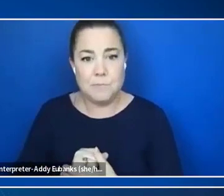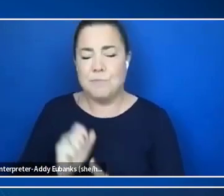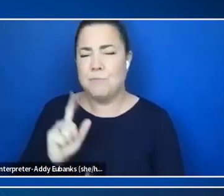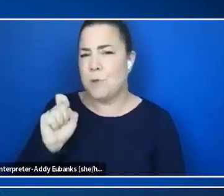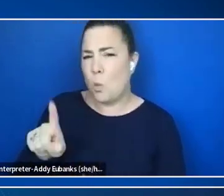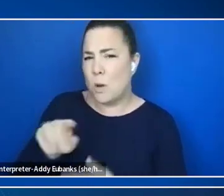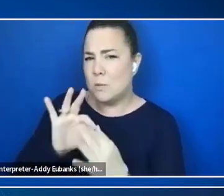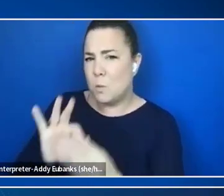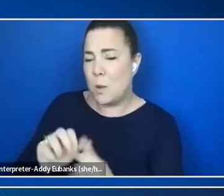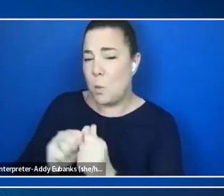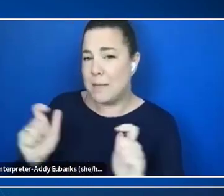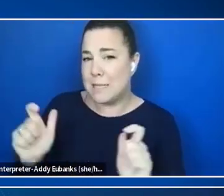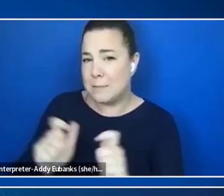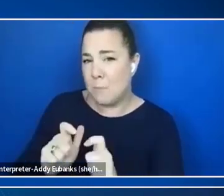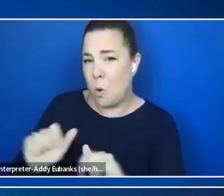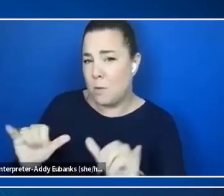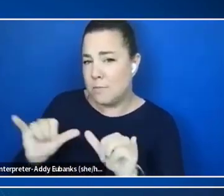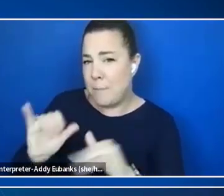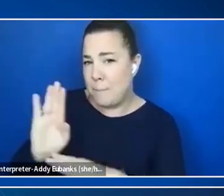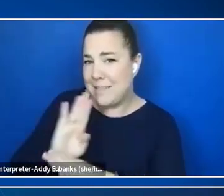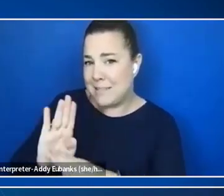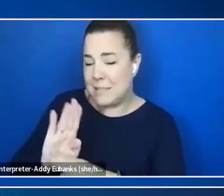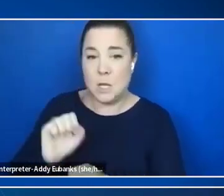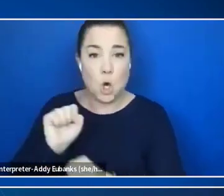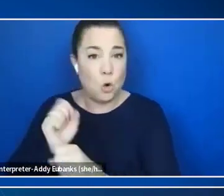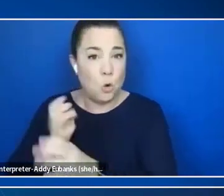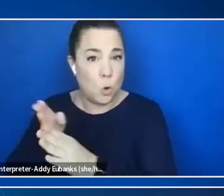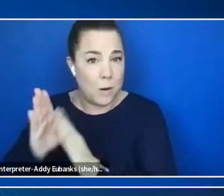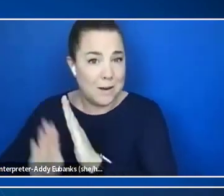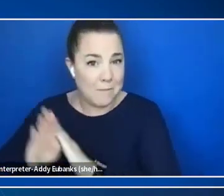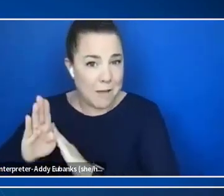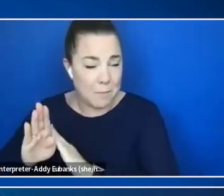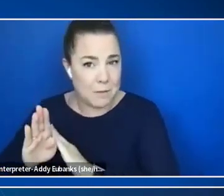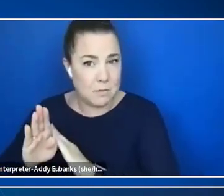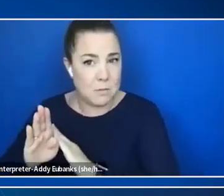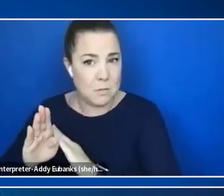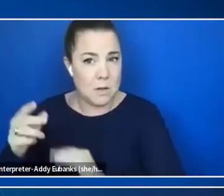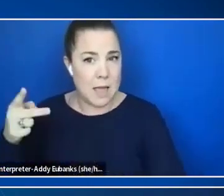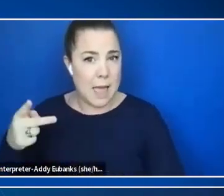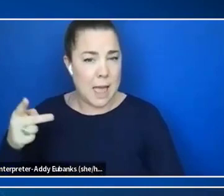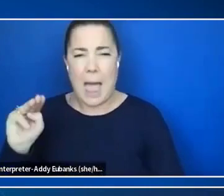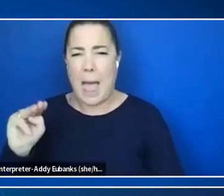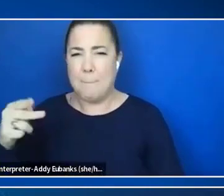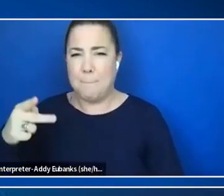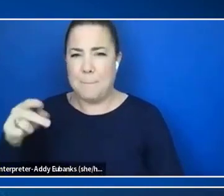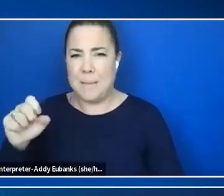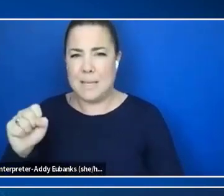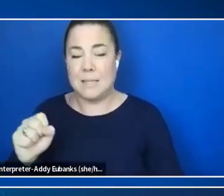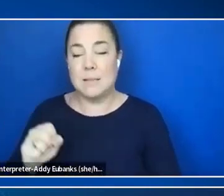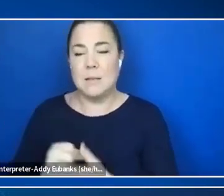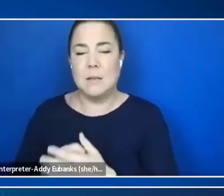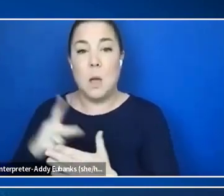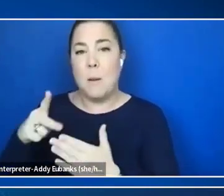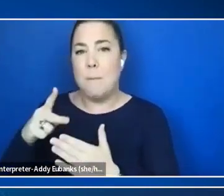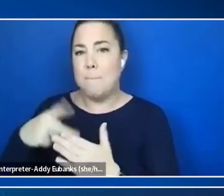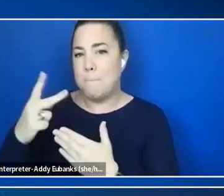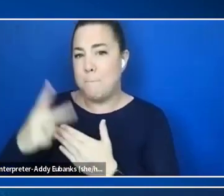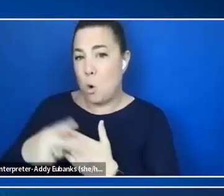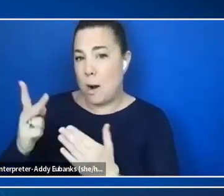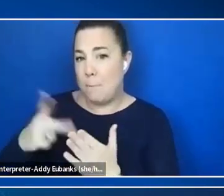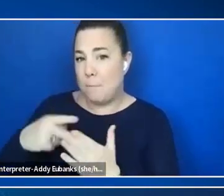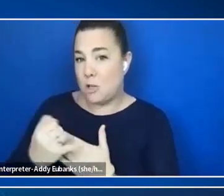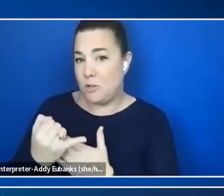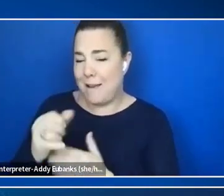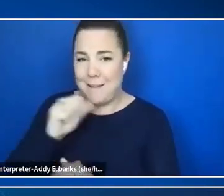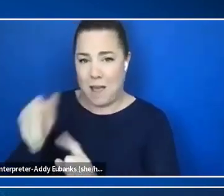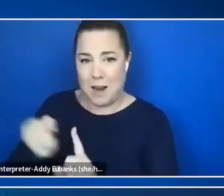career development, and Ps are not, which are program projects, are not impacted by these changes. Will